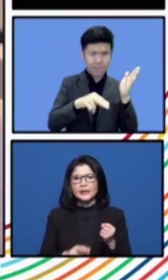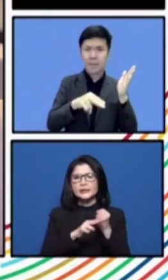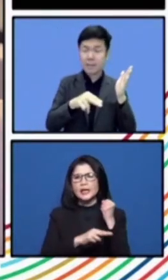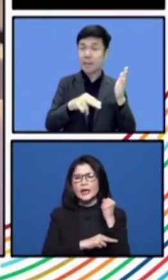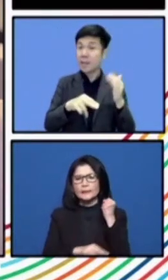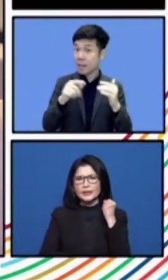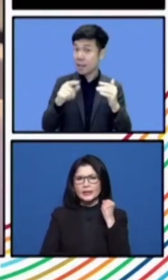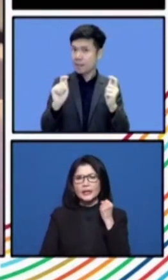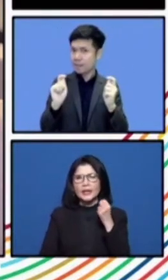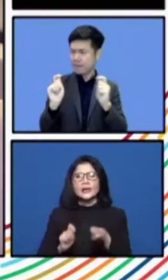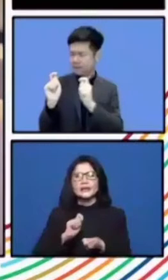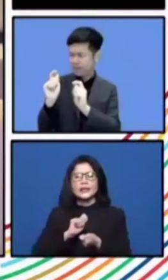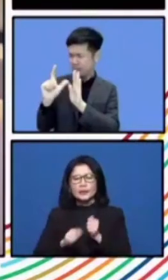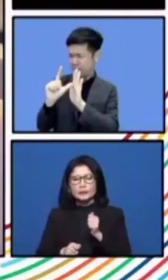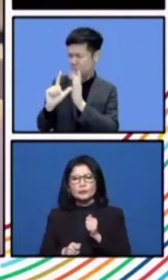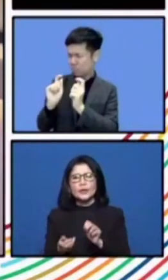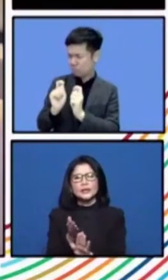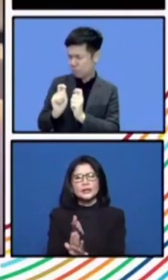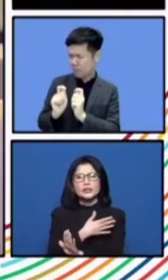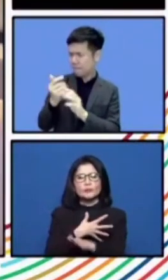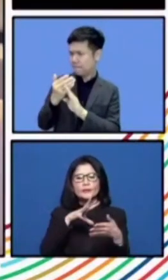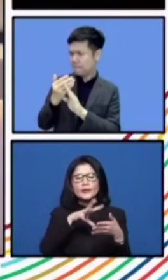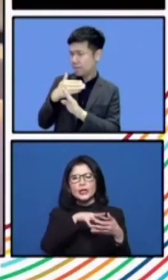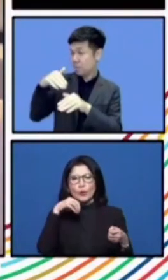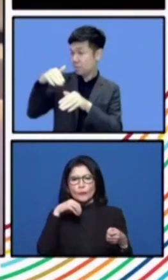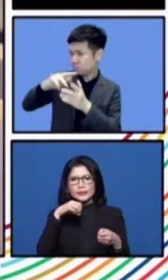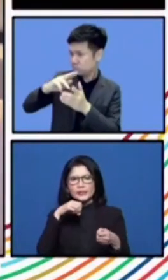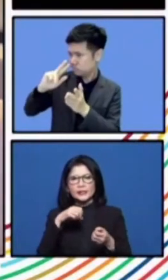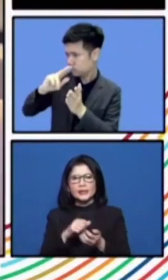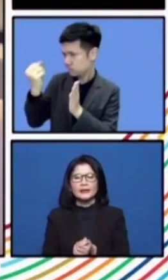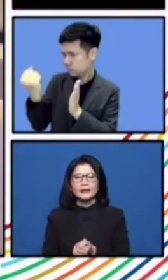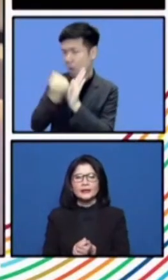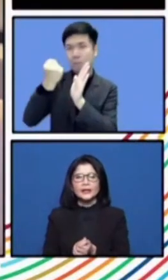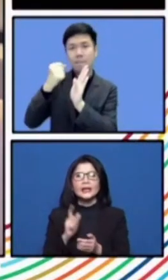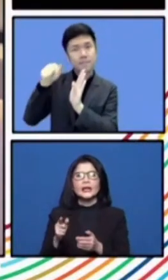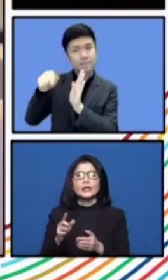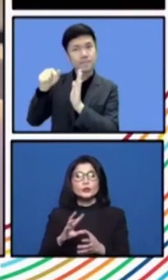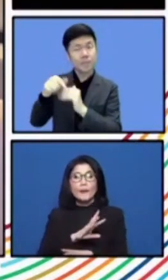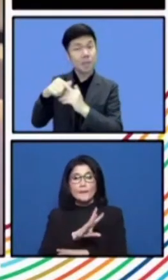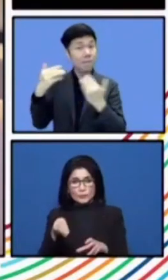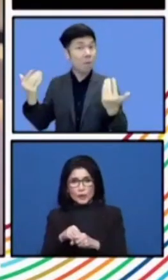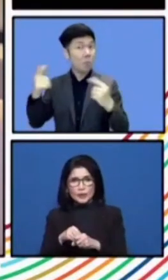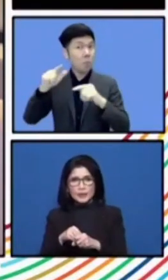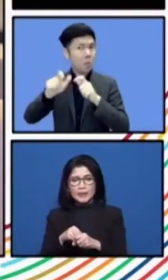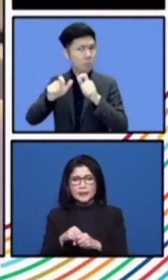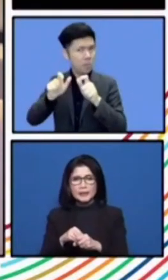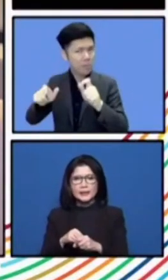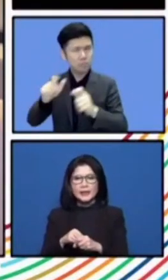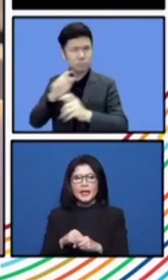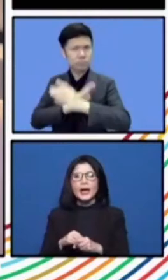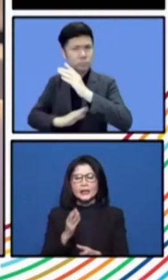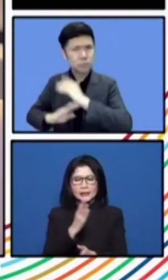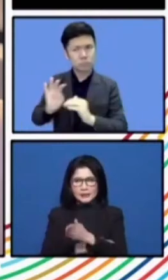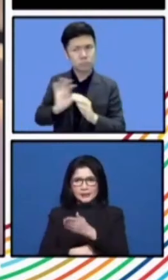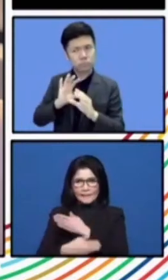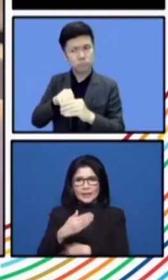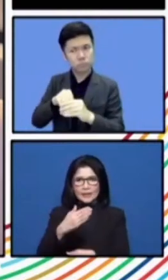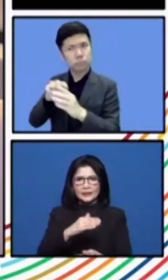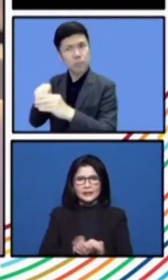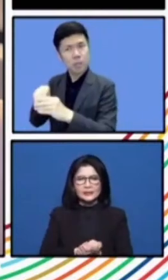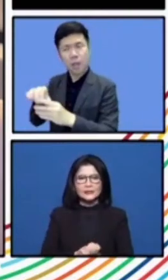modified before the adoption and enactment with meaningful participation of persons with disability as well as their representative